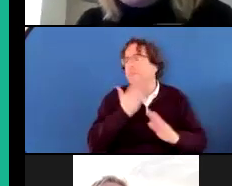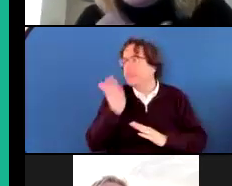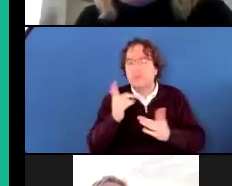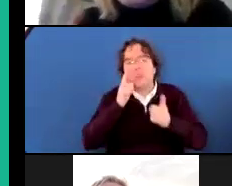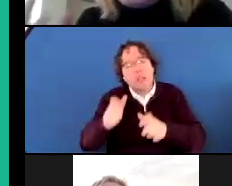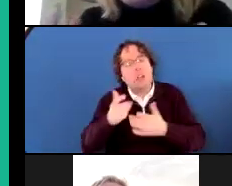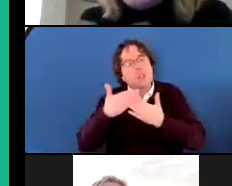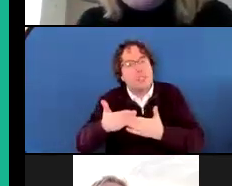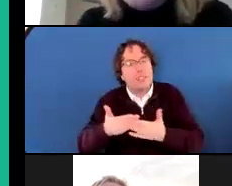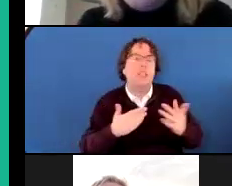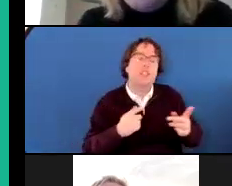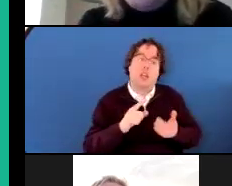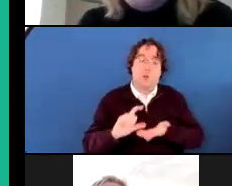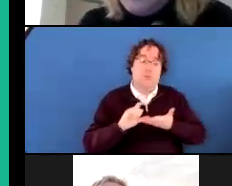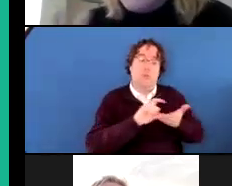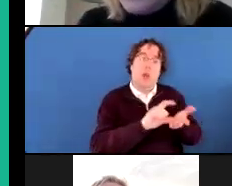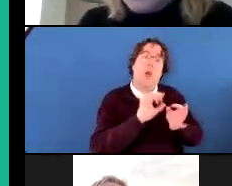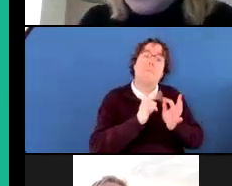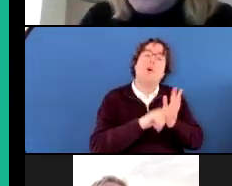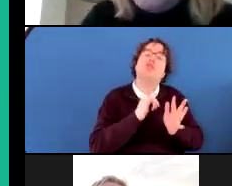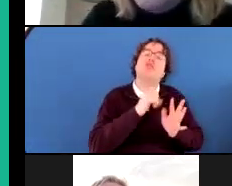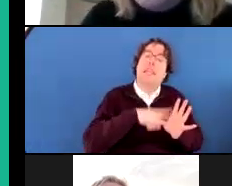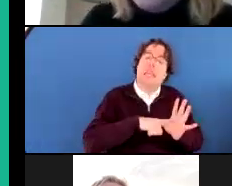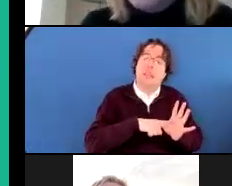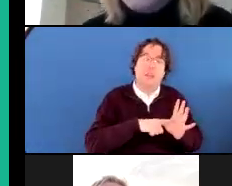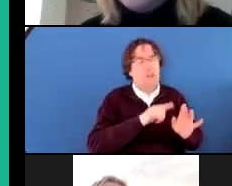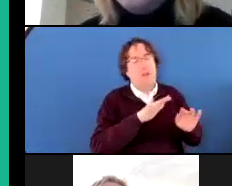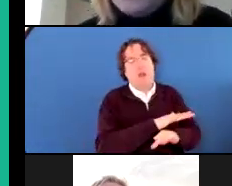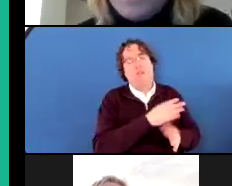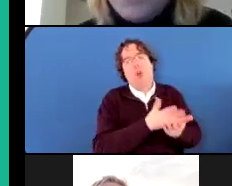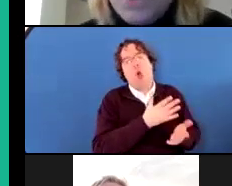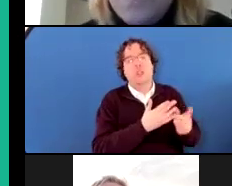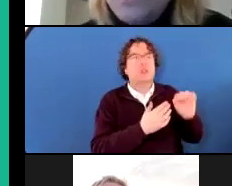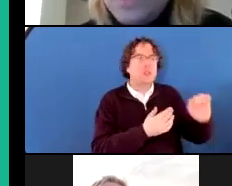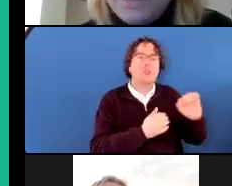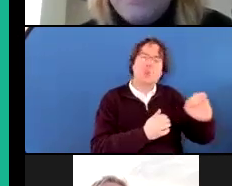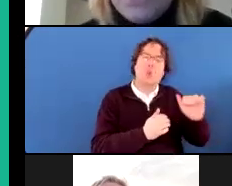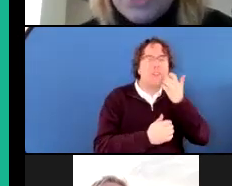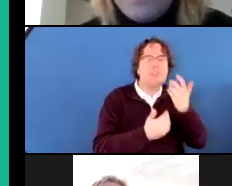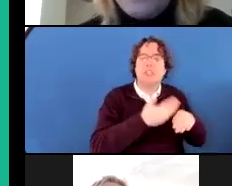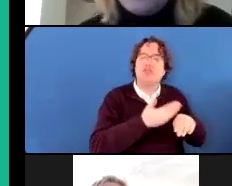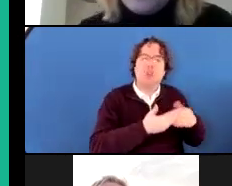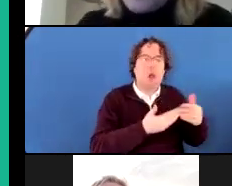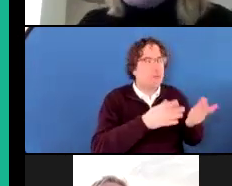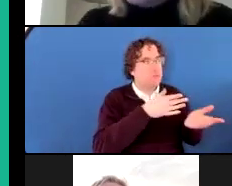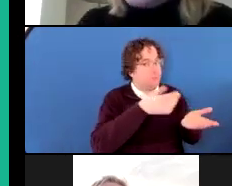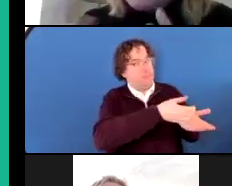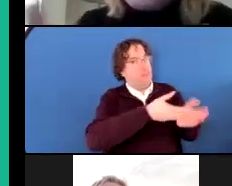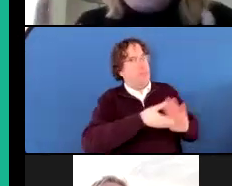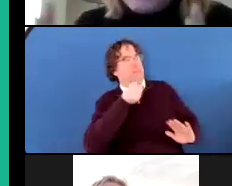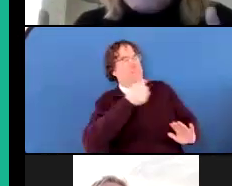the costs associated with you being released from your day job to be able to undertake the fellowship.